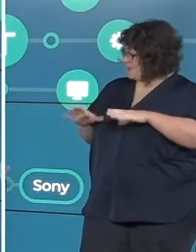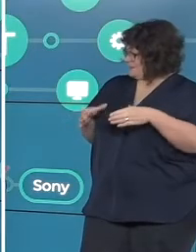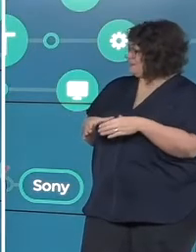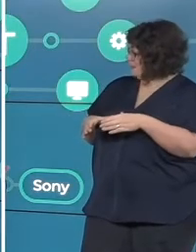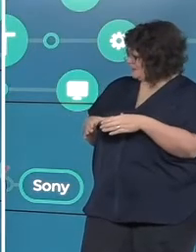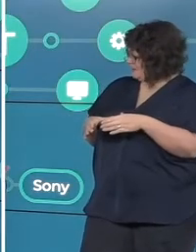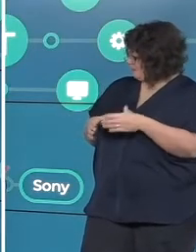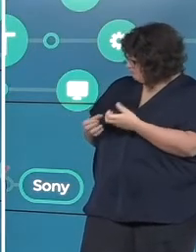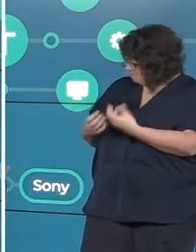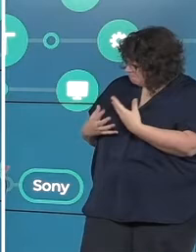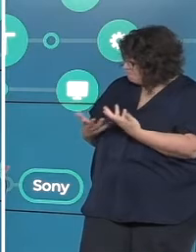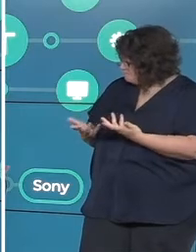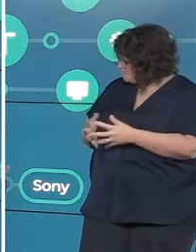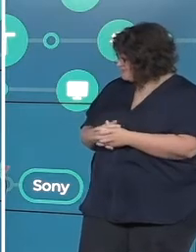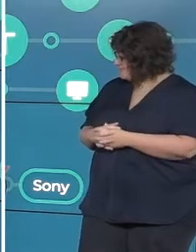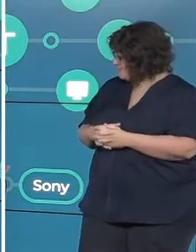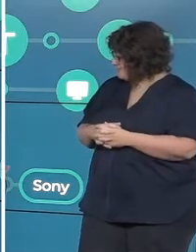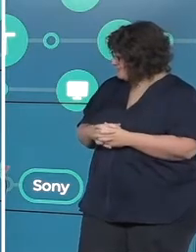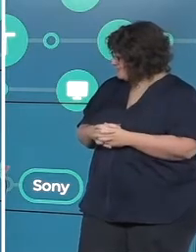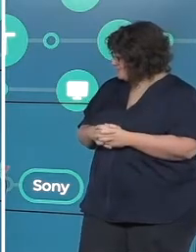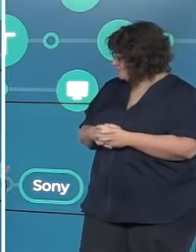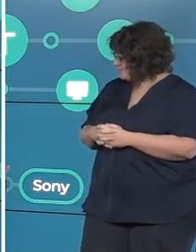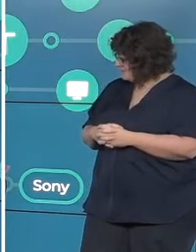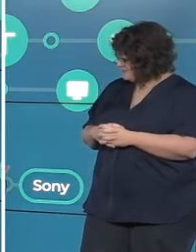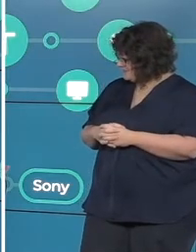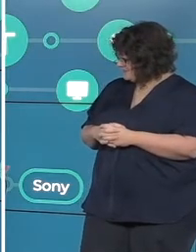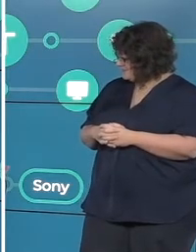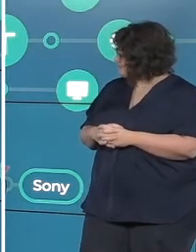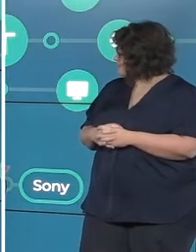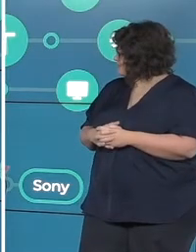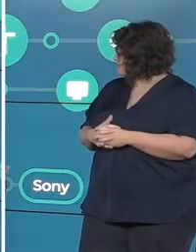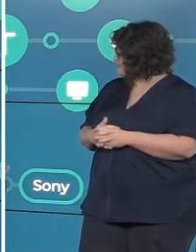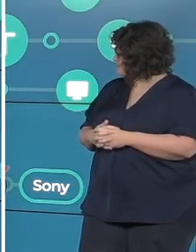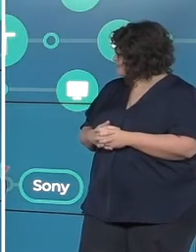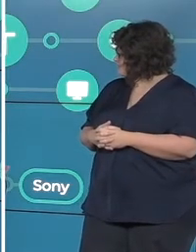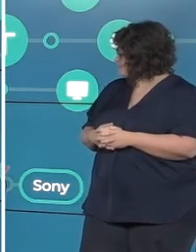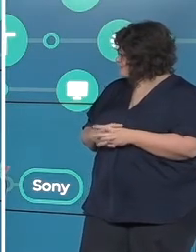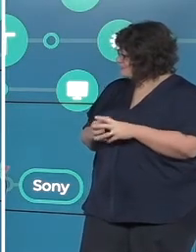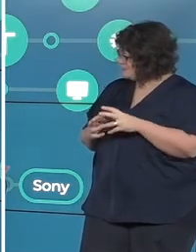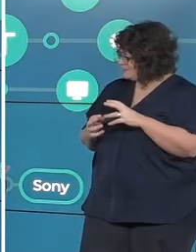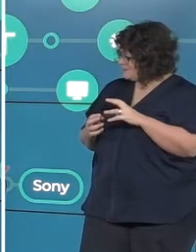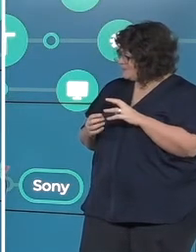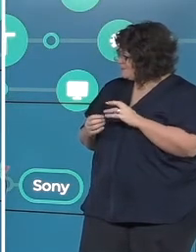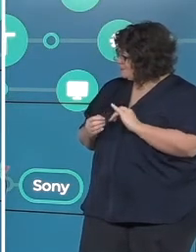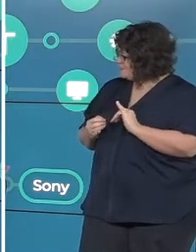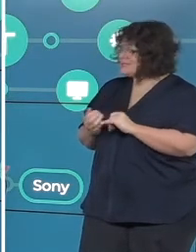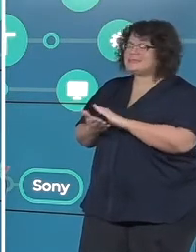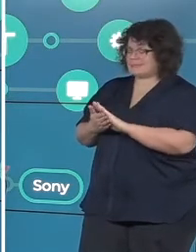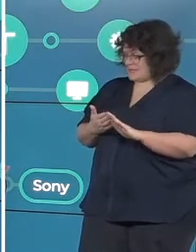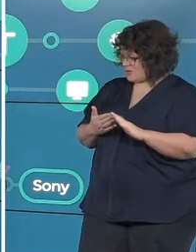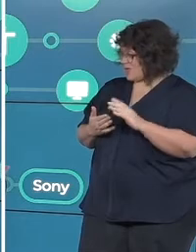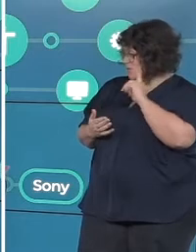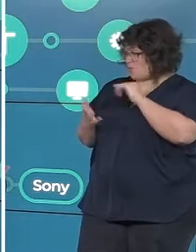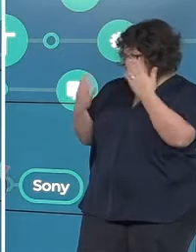Who wants to go first? I can repeat. How'd you get into it, Jill? So I came into accessibility